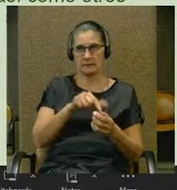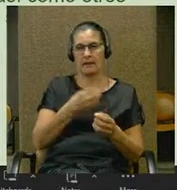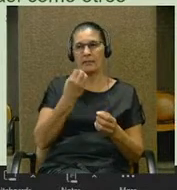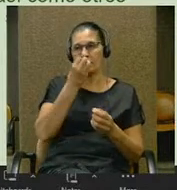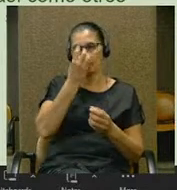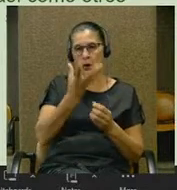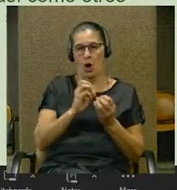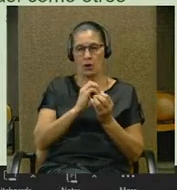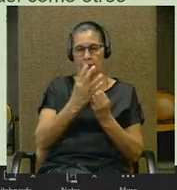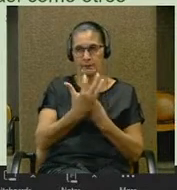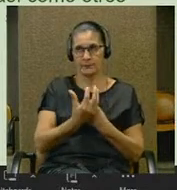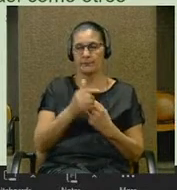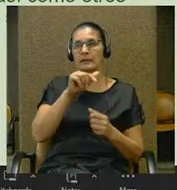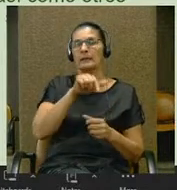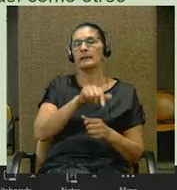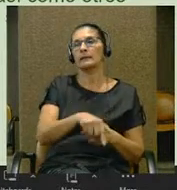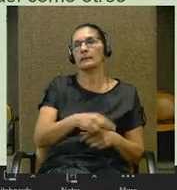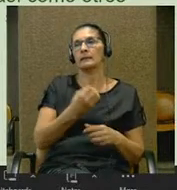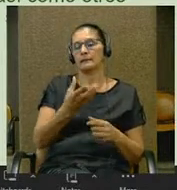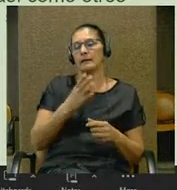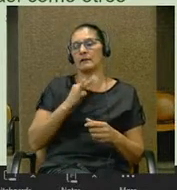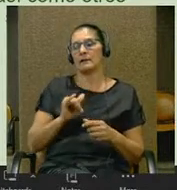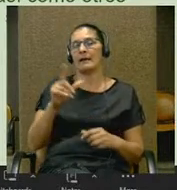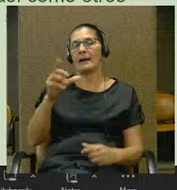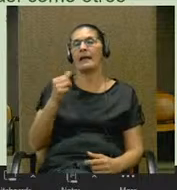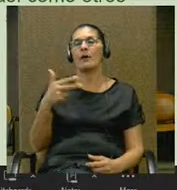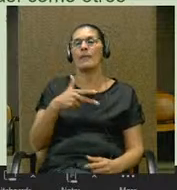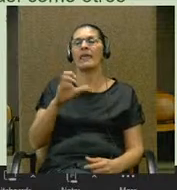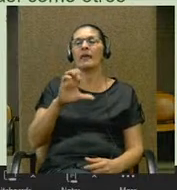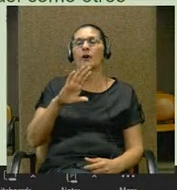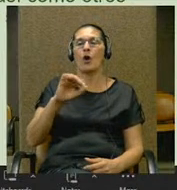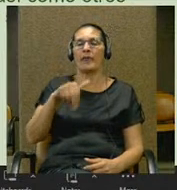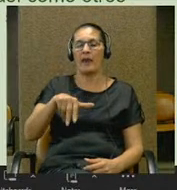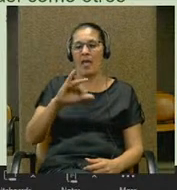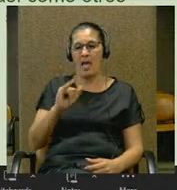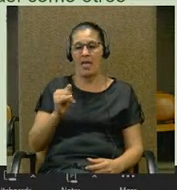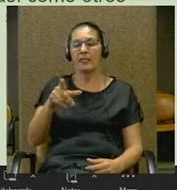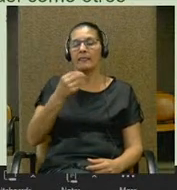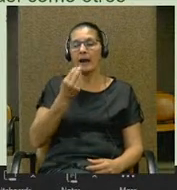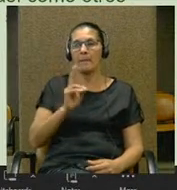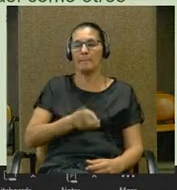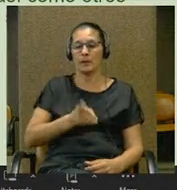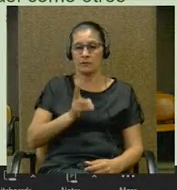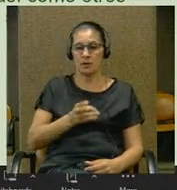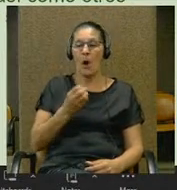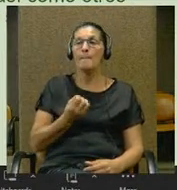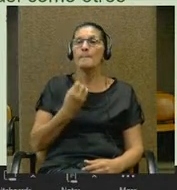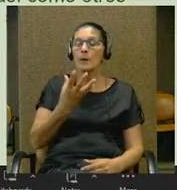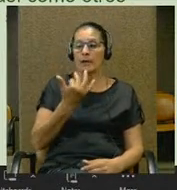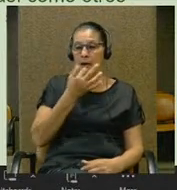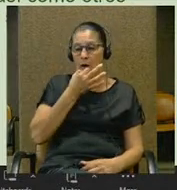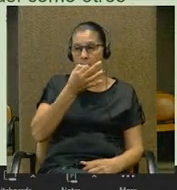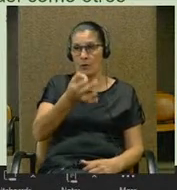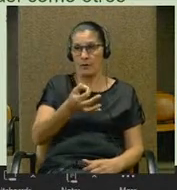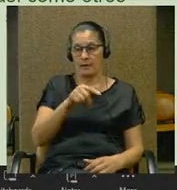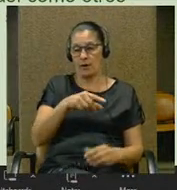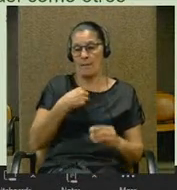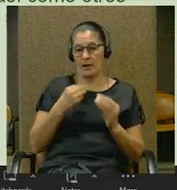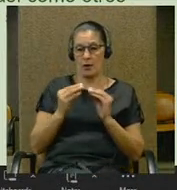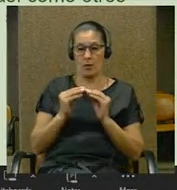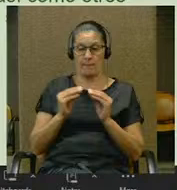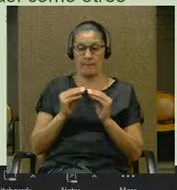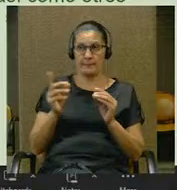to cultivate poppy flowers in Afghanistan, which brought about the crisis of heroin in Europe because of